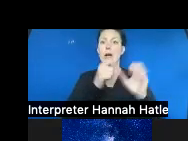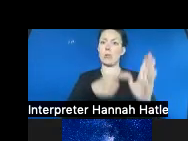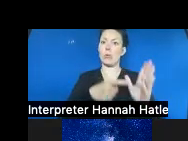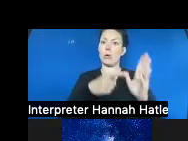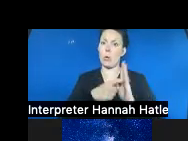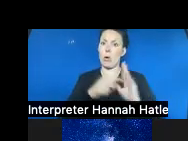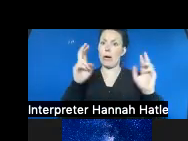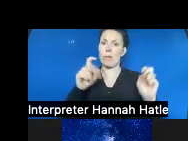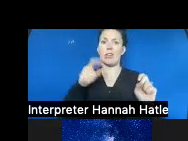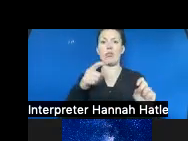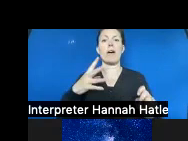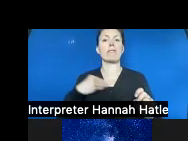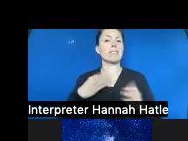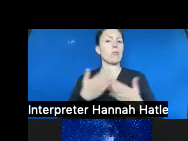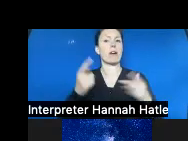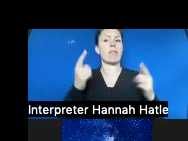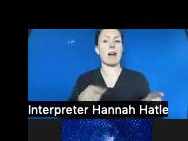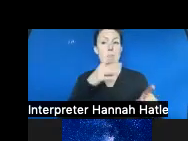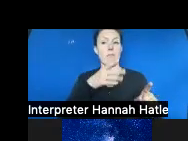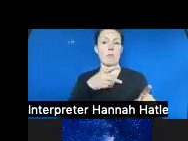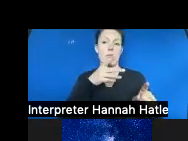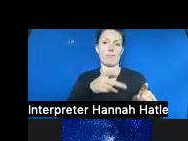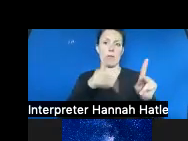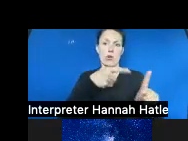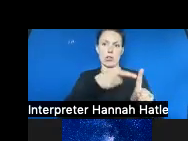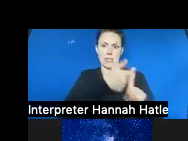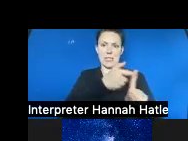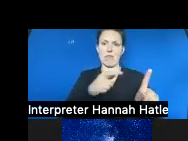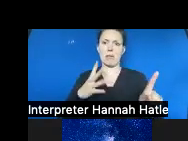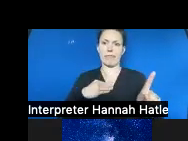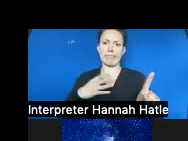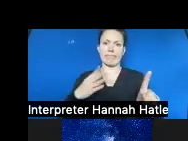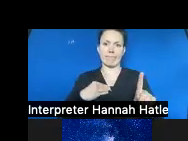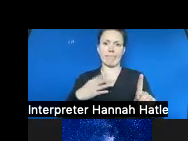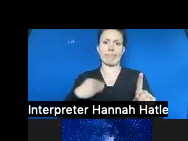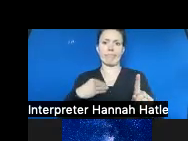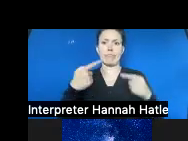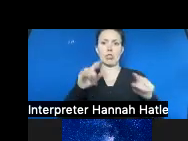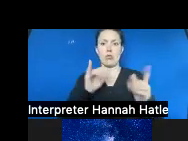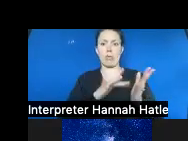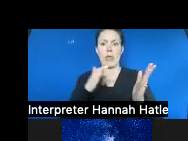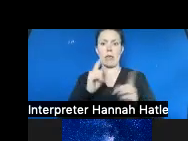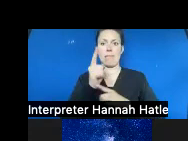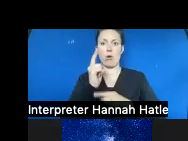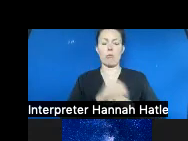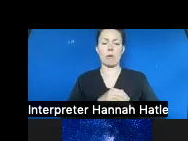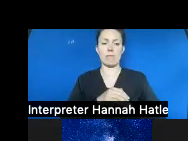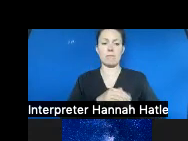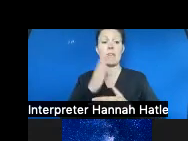accept whatever happens in the exploitation moment. Some pimps